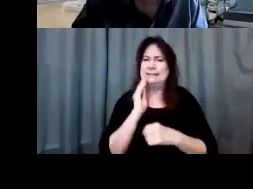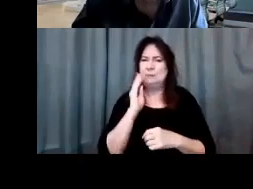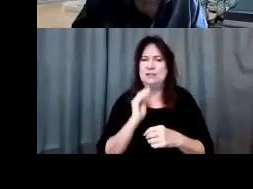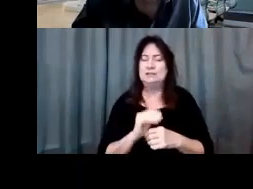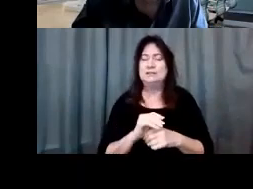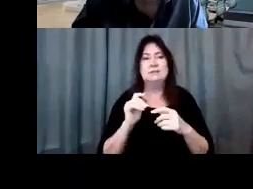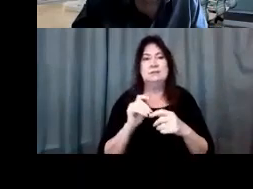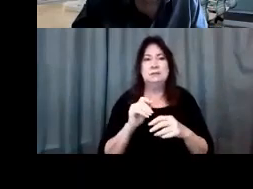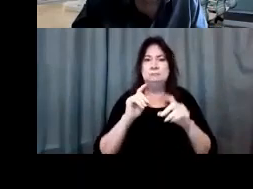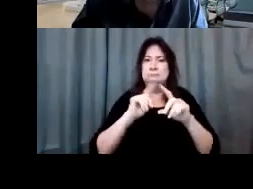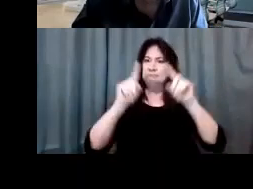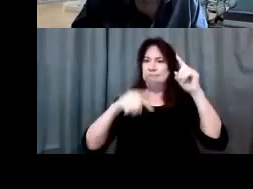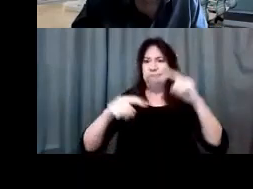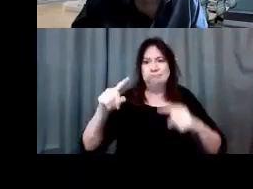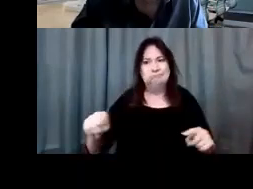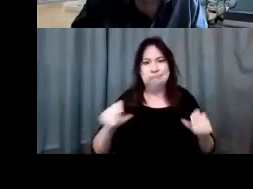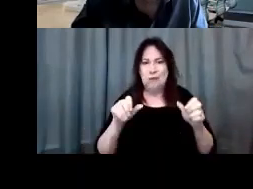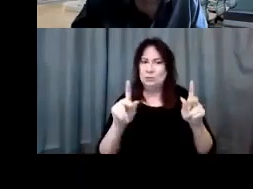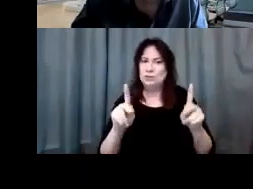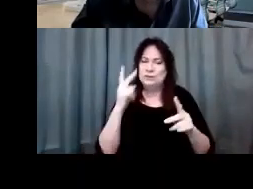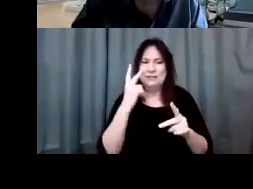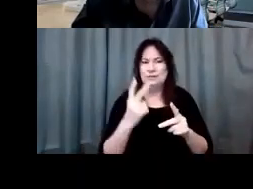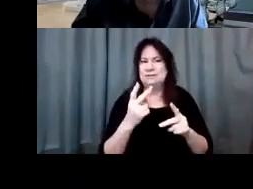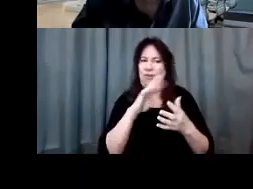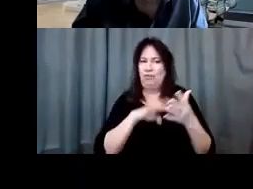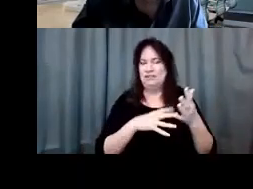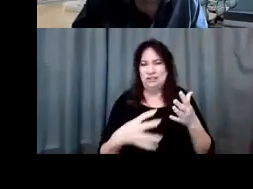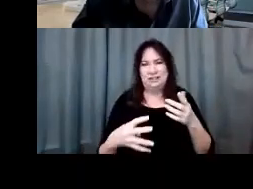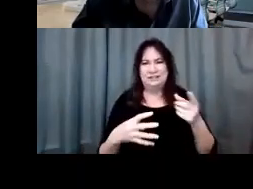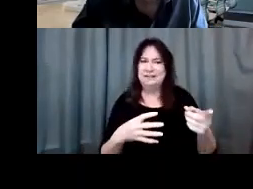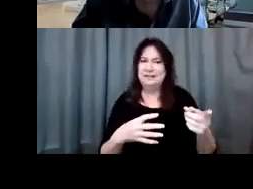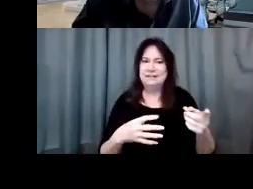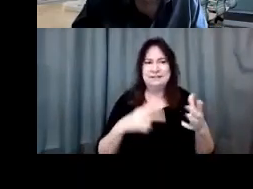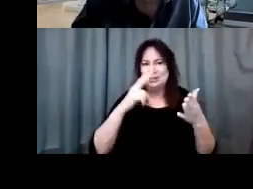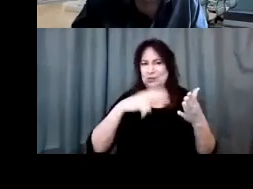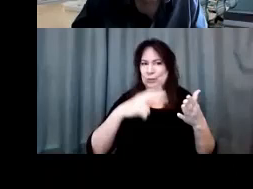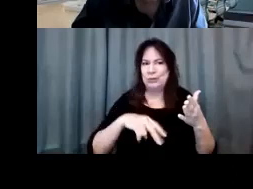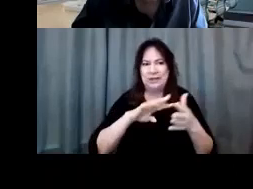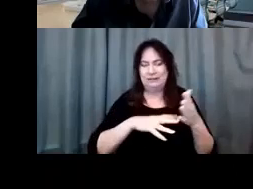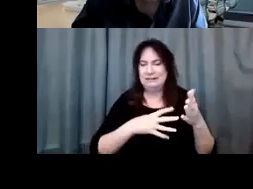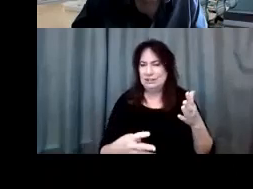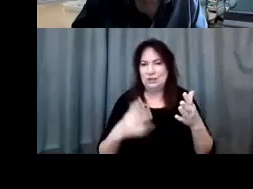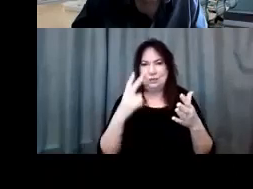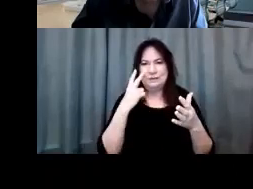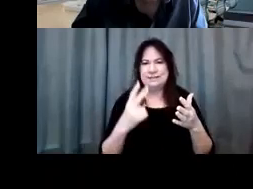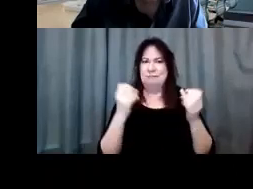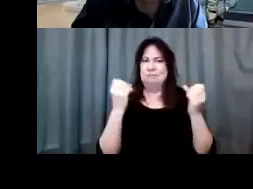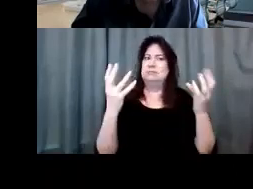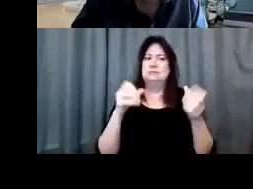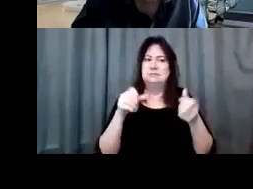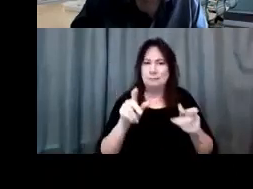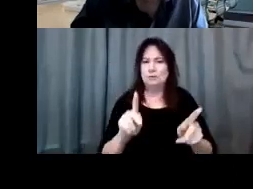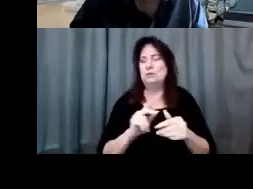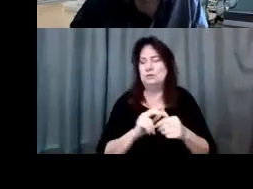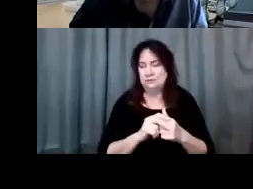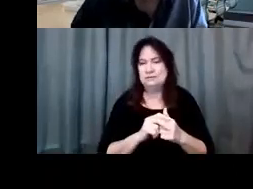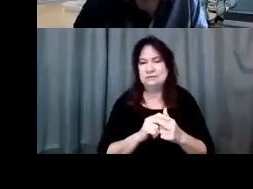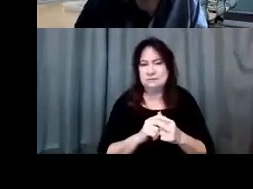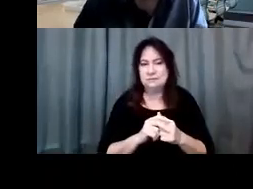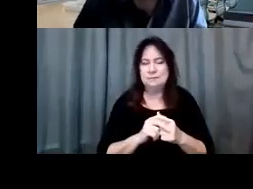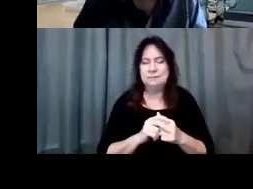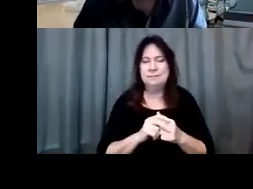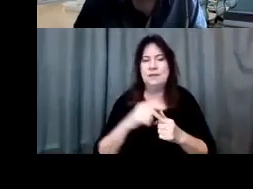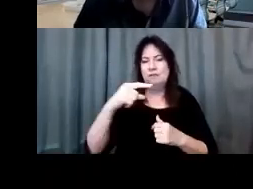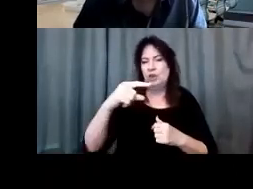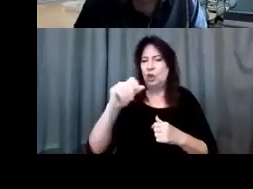of opportunity, as you see on the agenda or you read on the agenda, for a Q&A